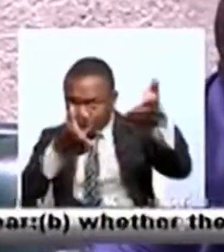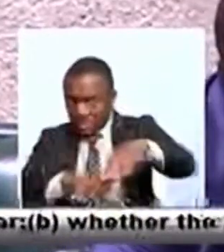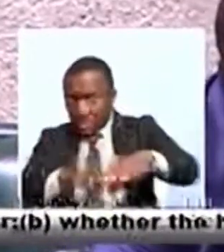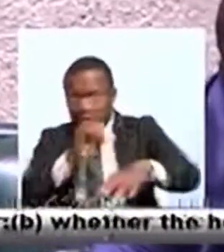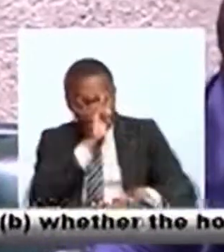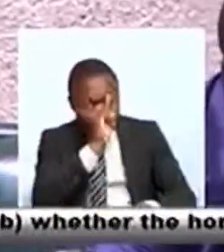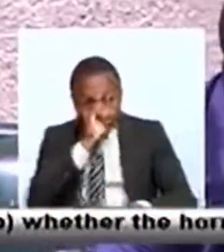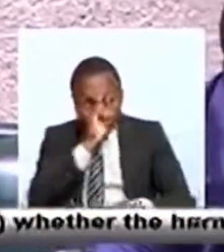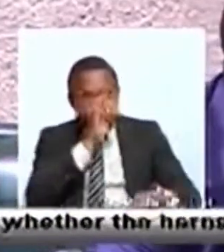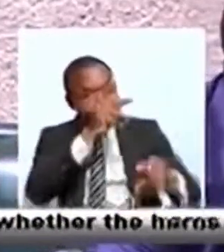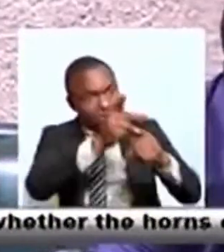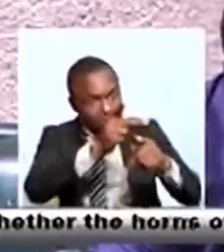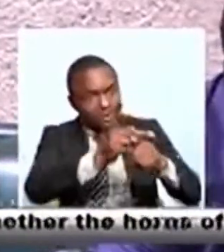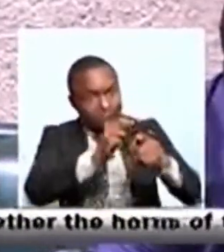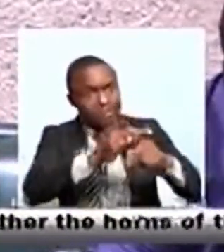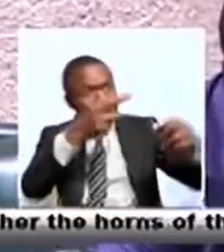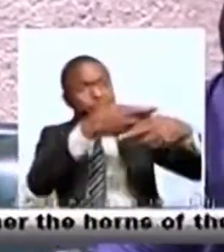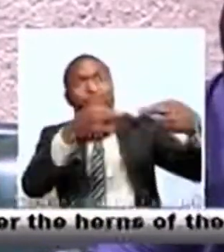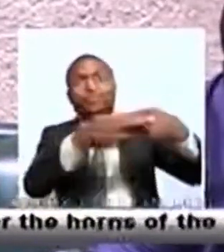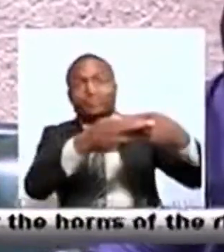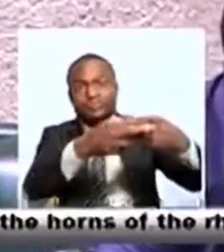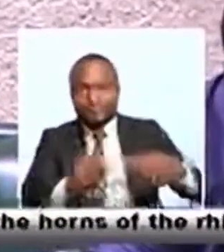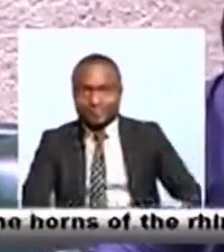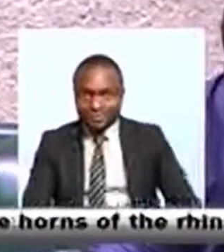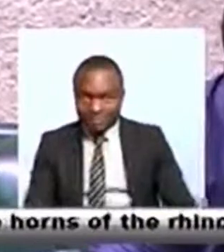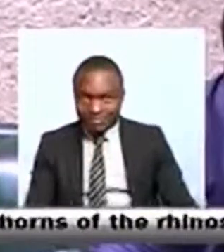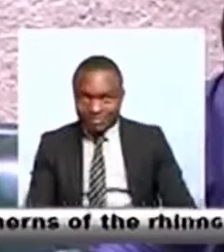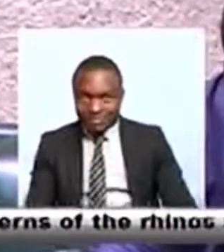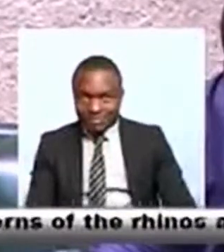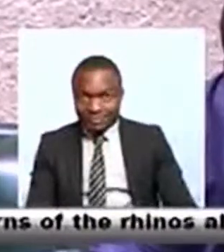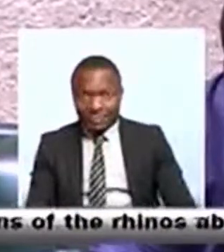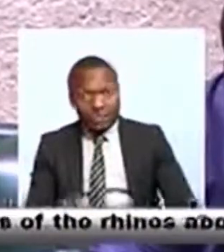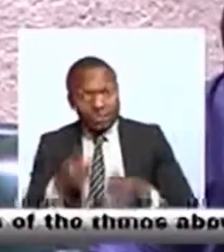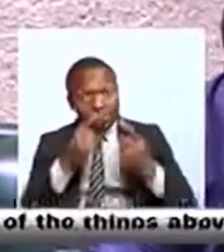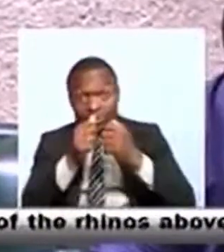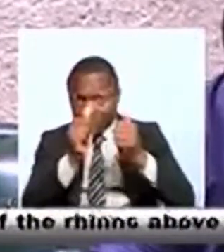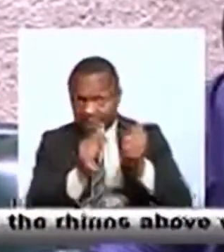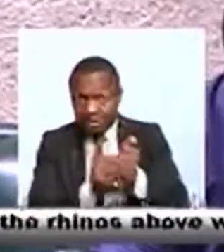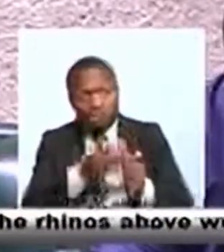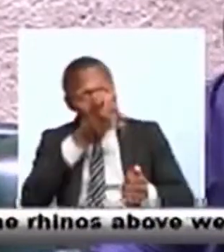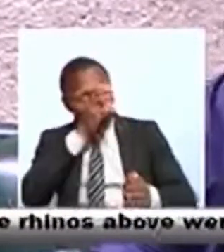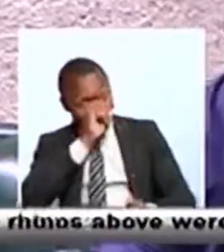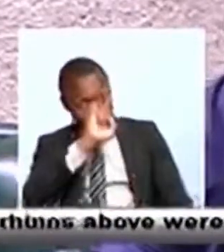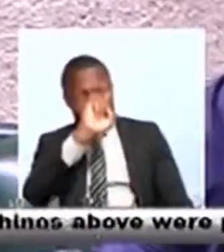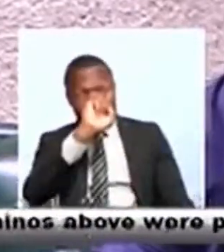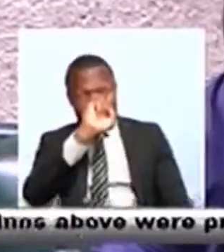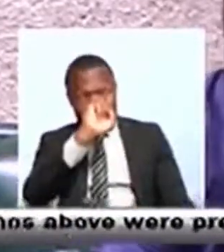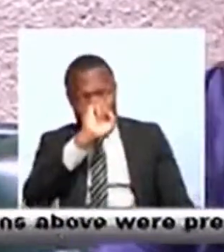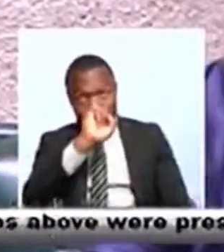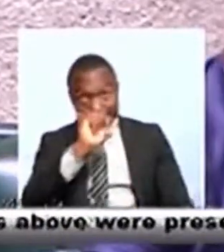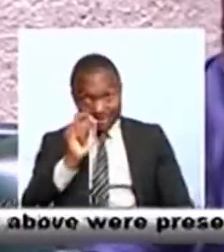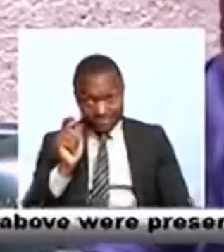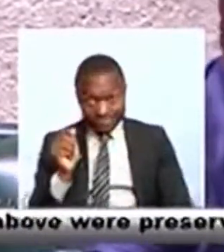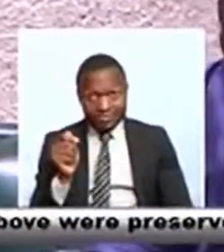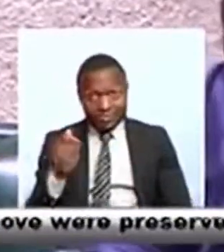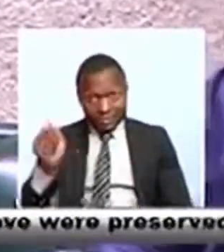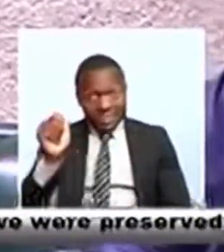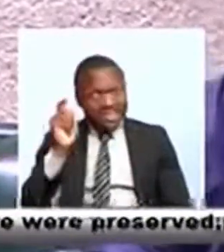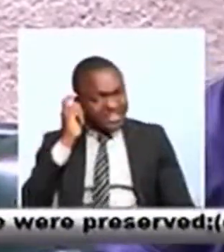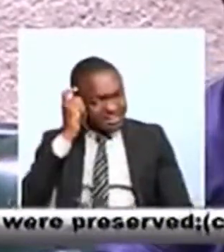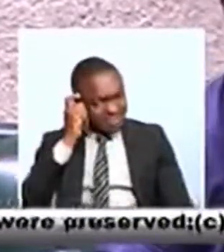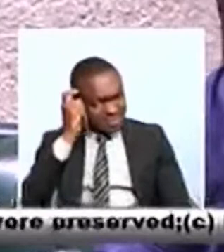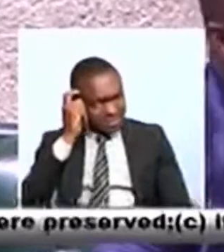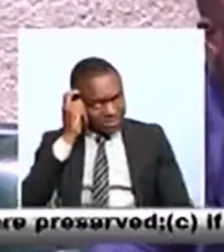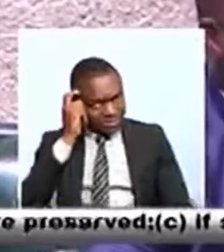the strong room. And since we are talking about horns, I thought I might as well make